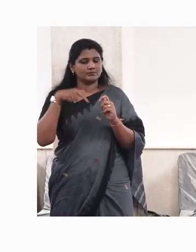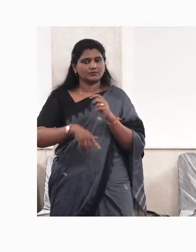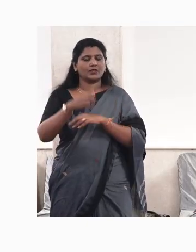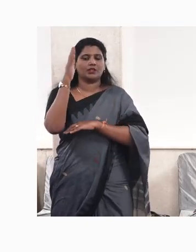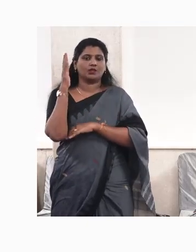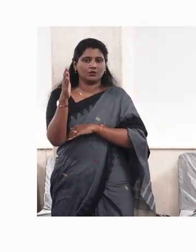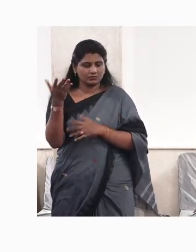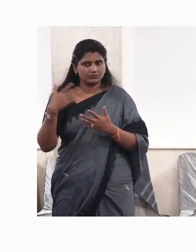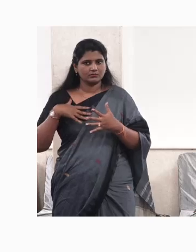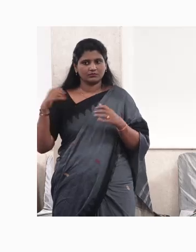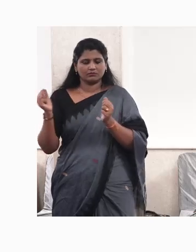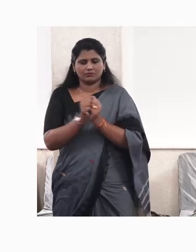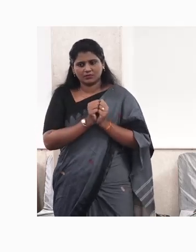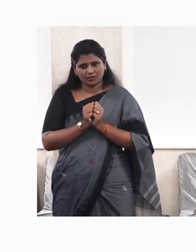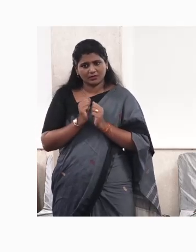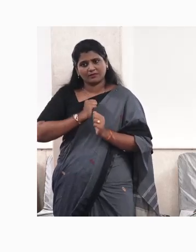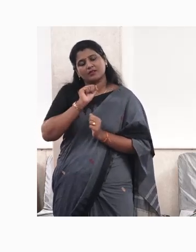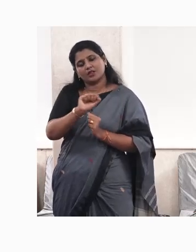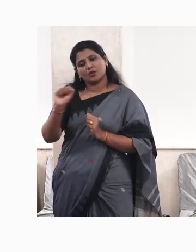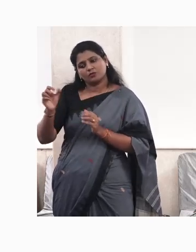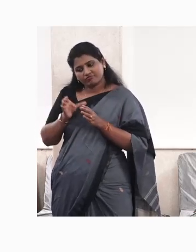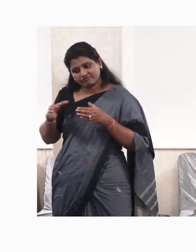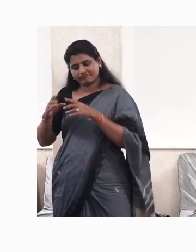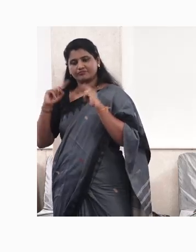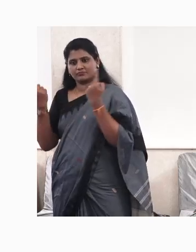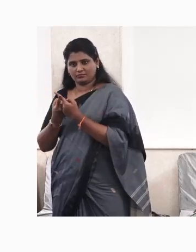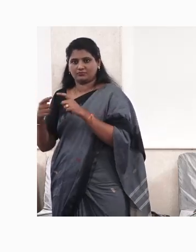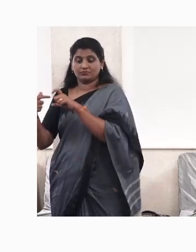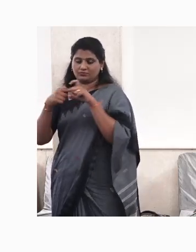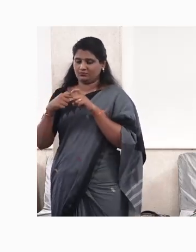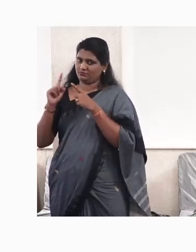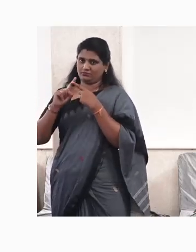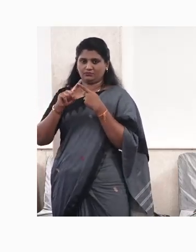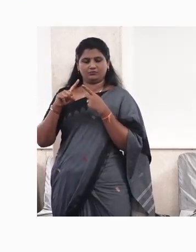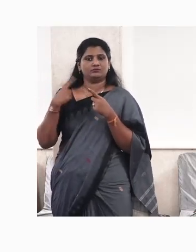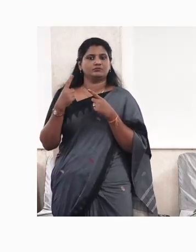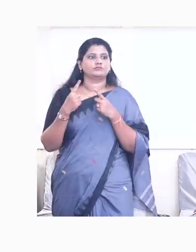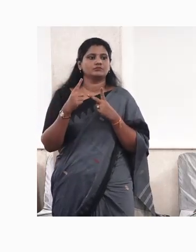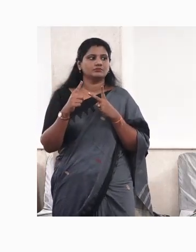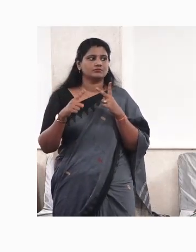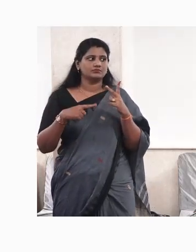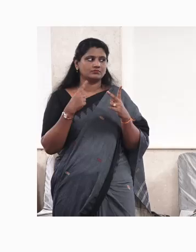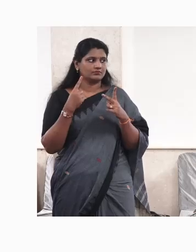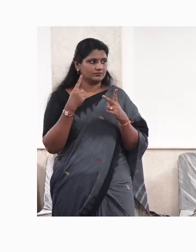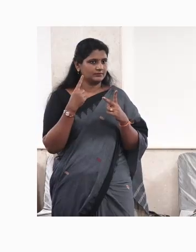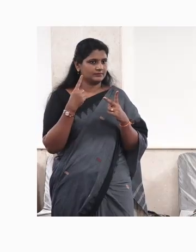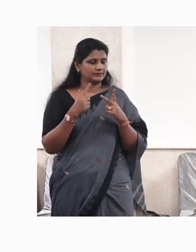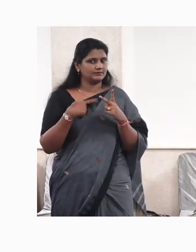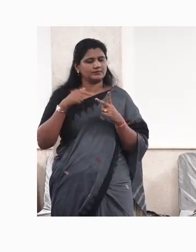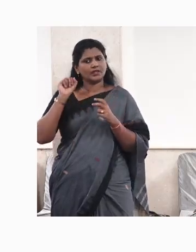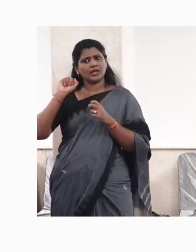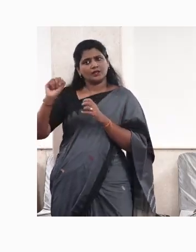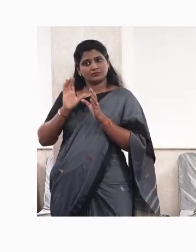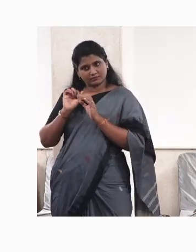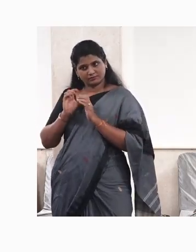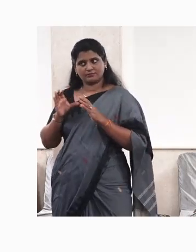facilitate within my own classroom environment is one. And in my family